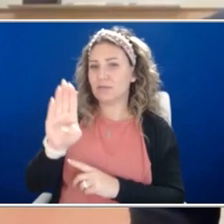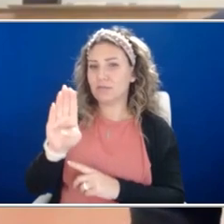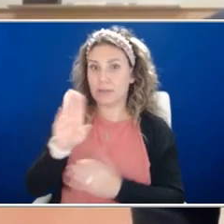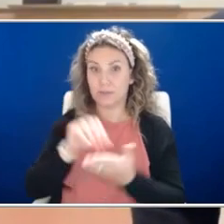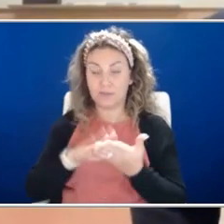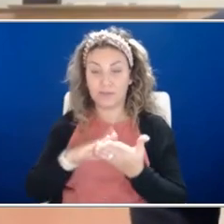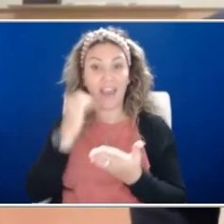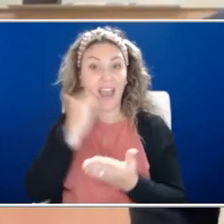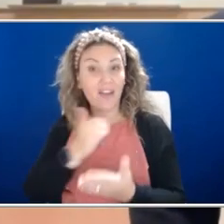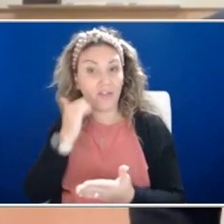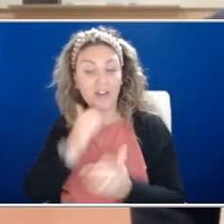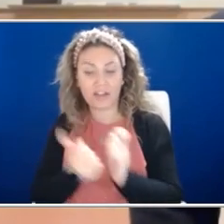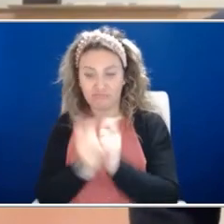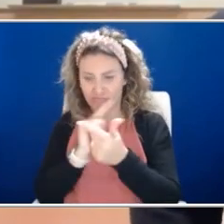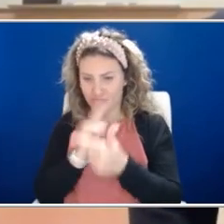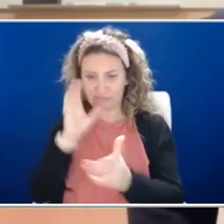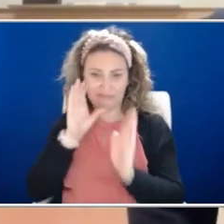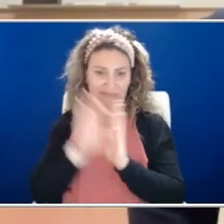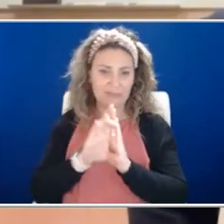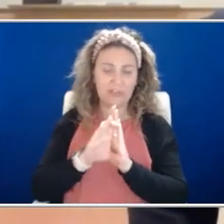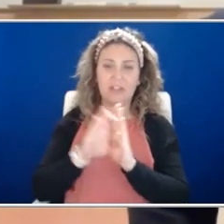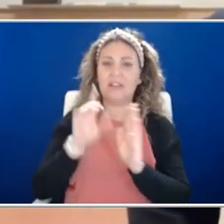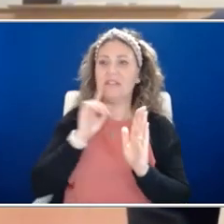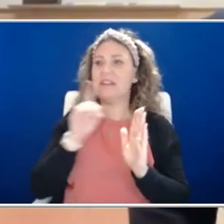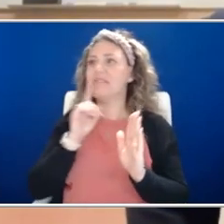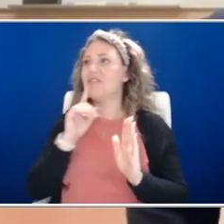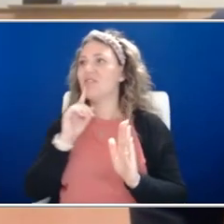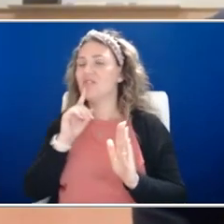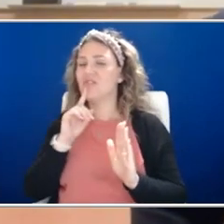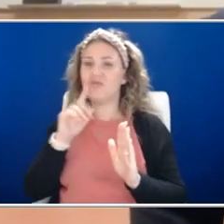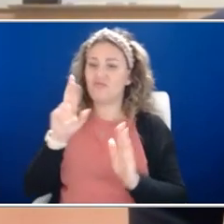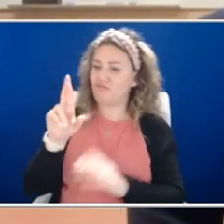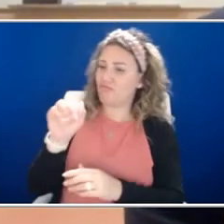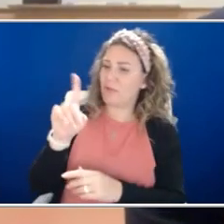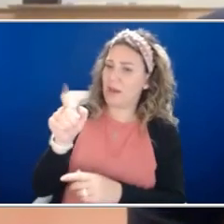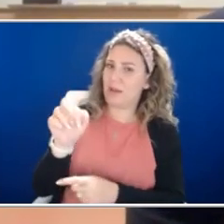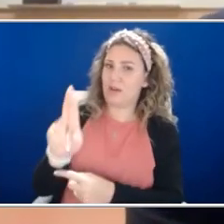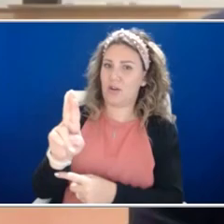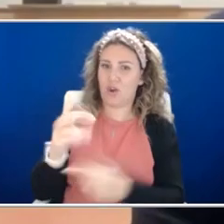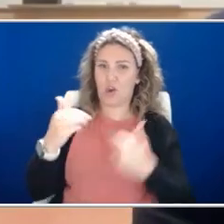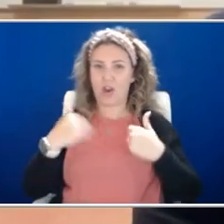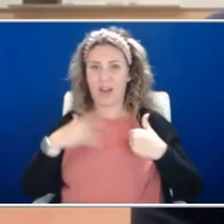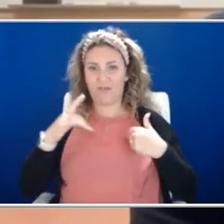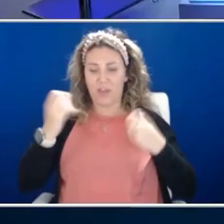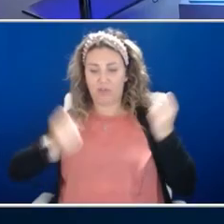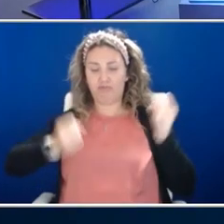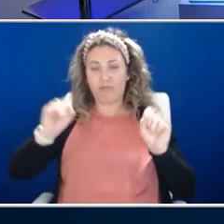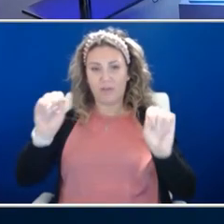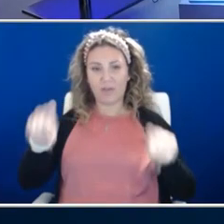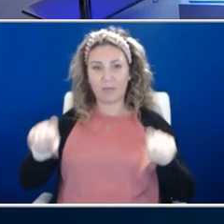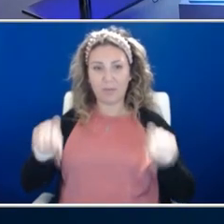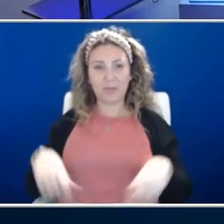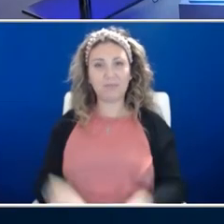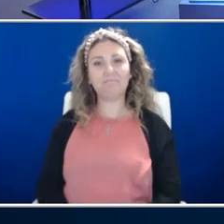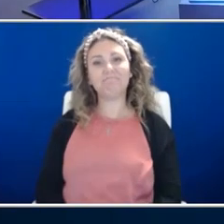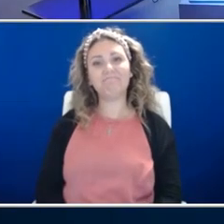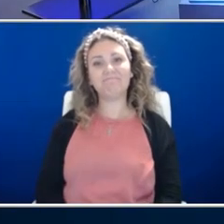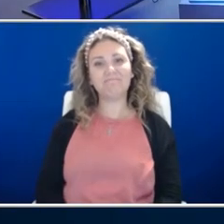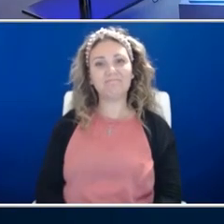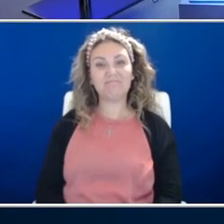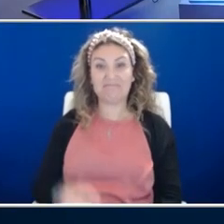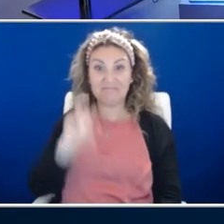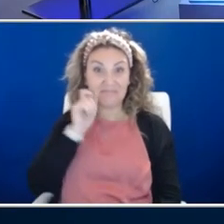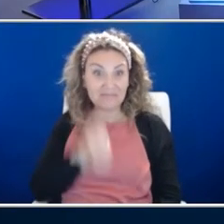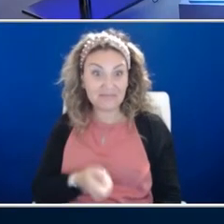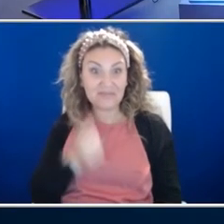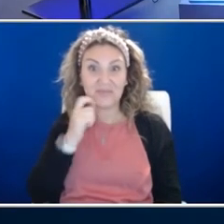to translate those images and radar to be able to have that autonomous driving capability. Yeah, that'd be cool, and the car can